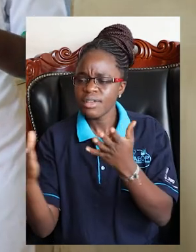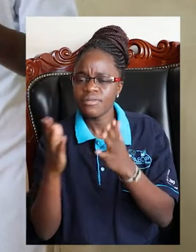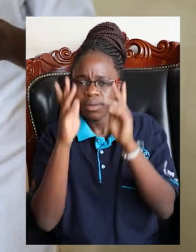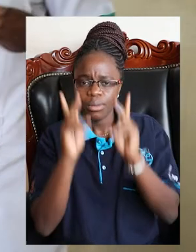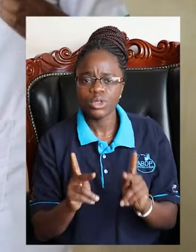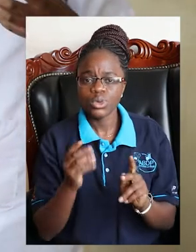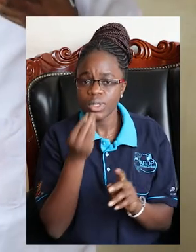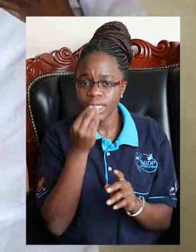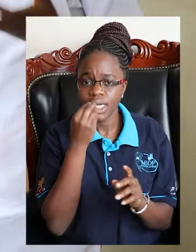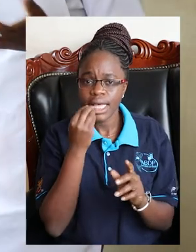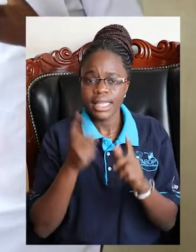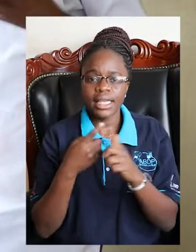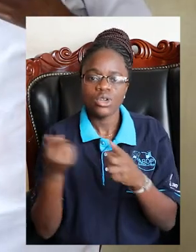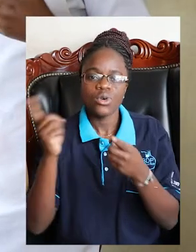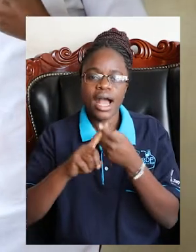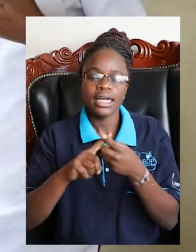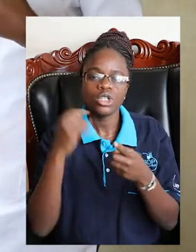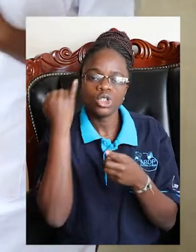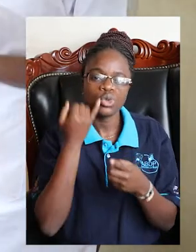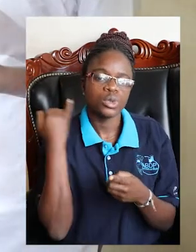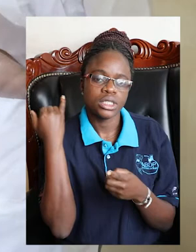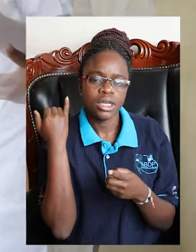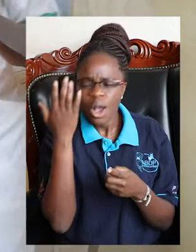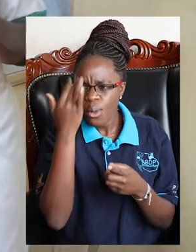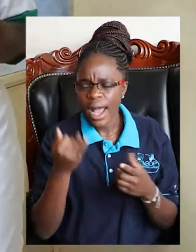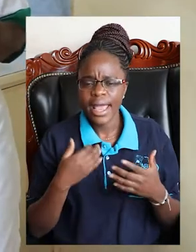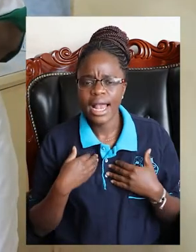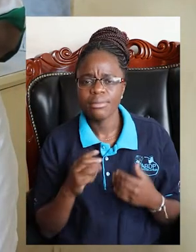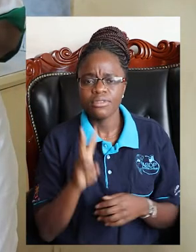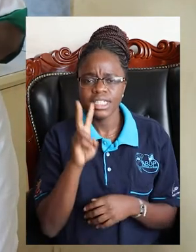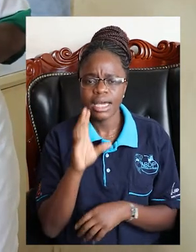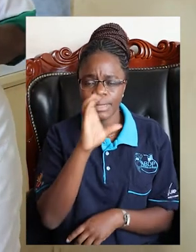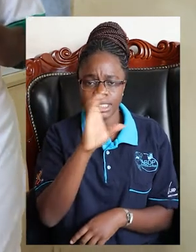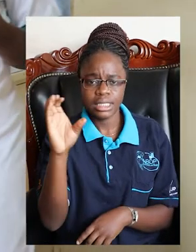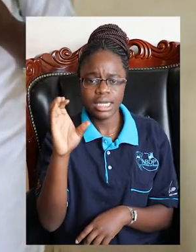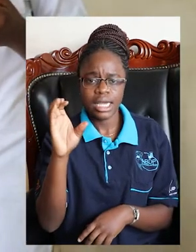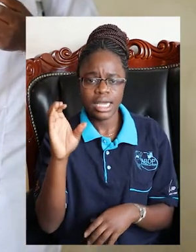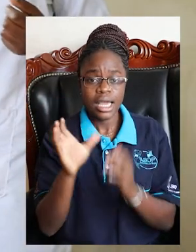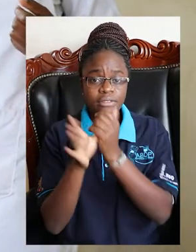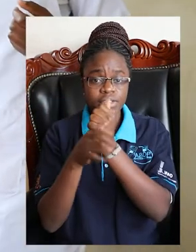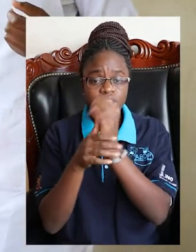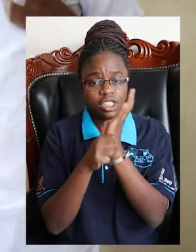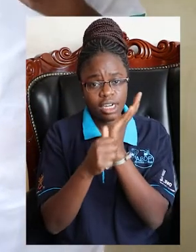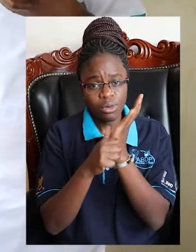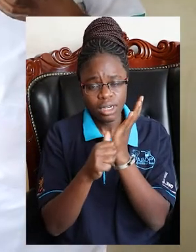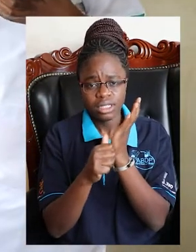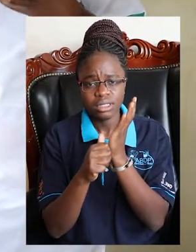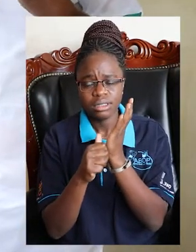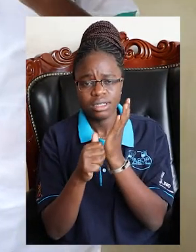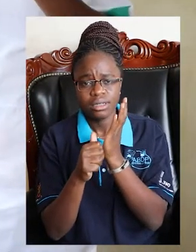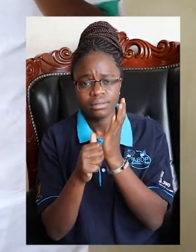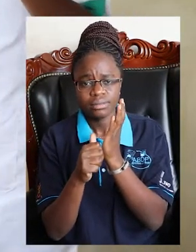the vitamin C. So it is important you don't add it early. Groundnut sauce. So for the fish groundnut sauce, you can